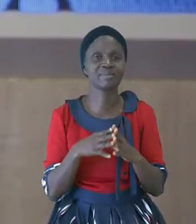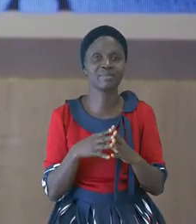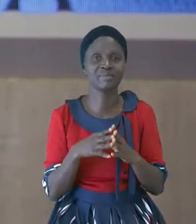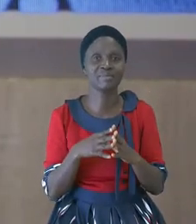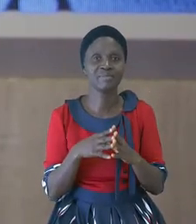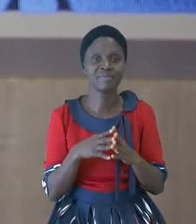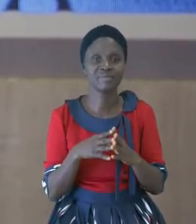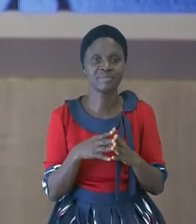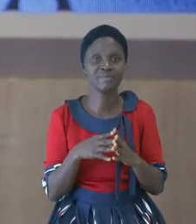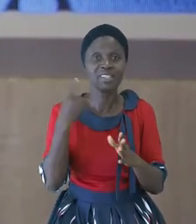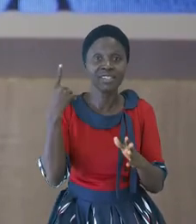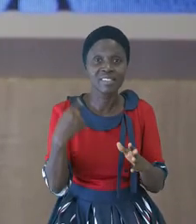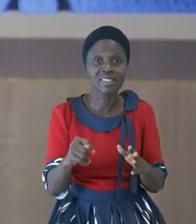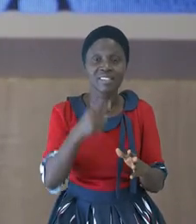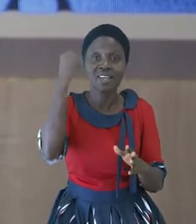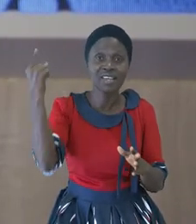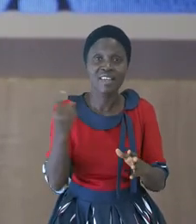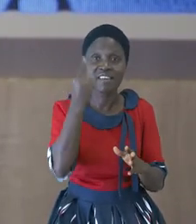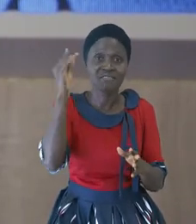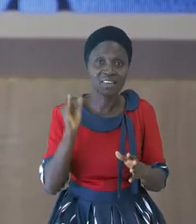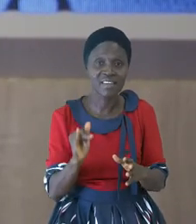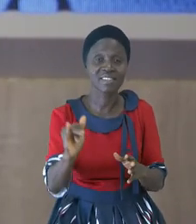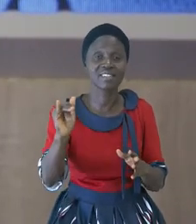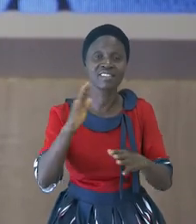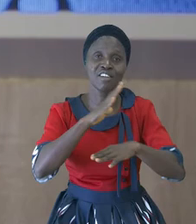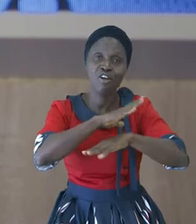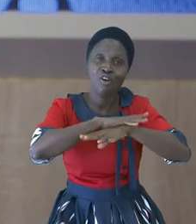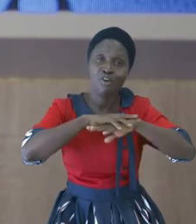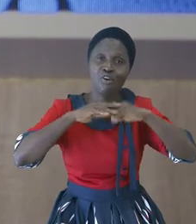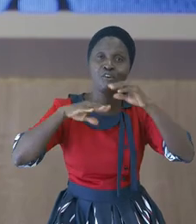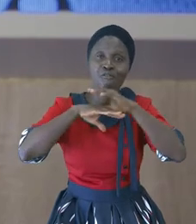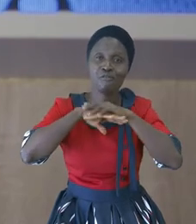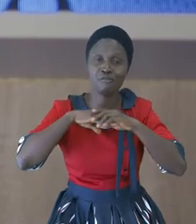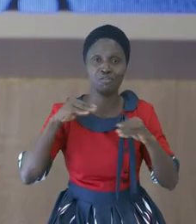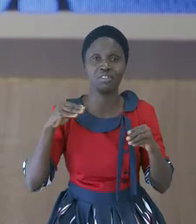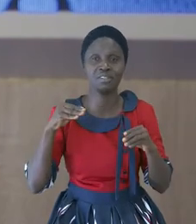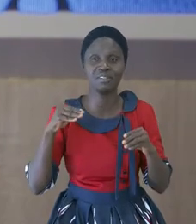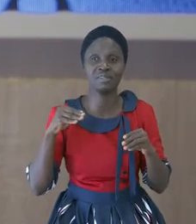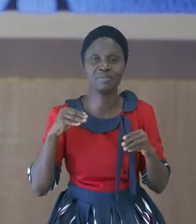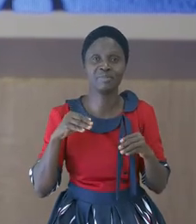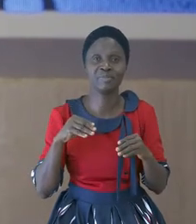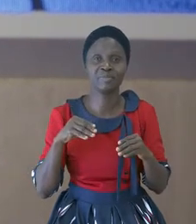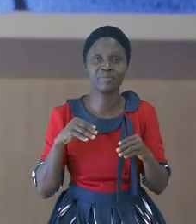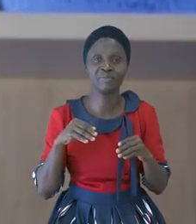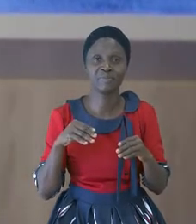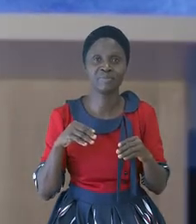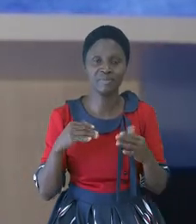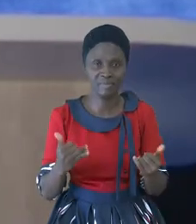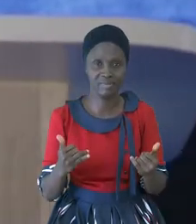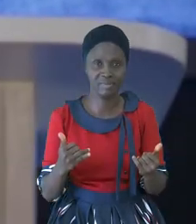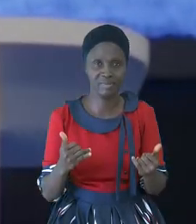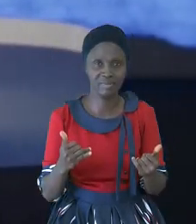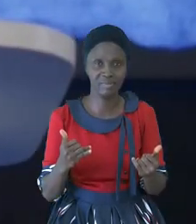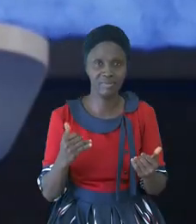the everlasting comfort in his perfect paradise. Look at this. And